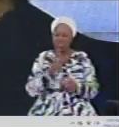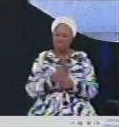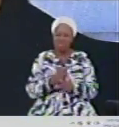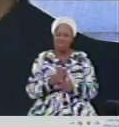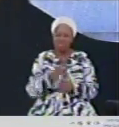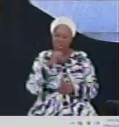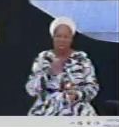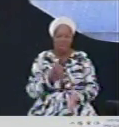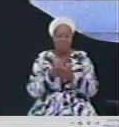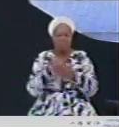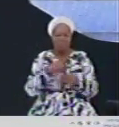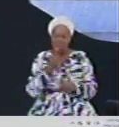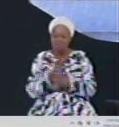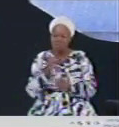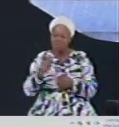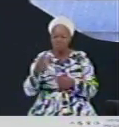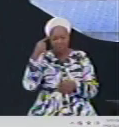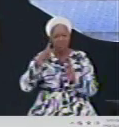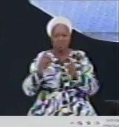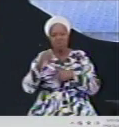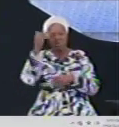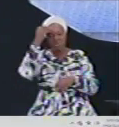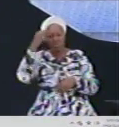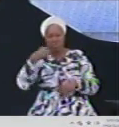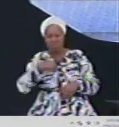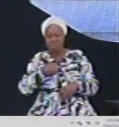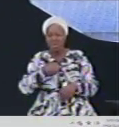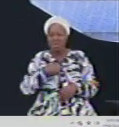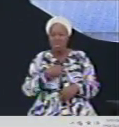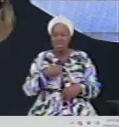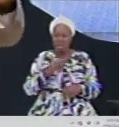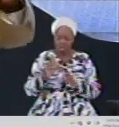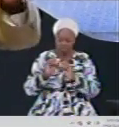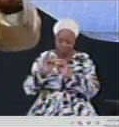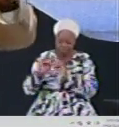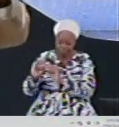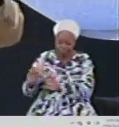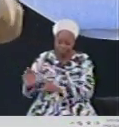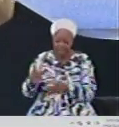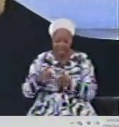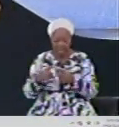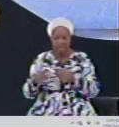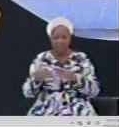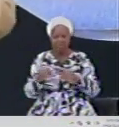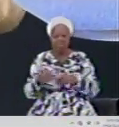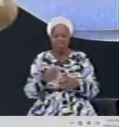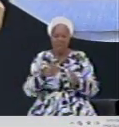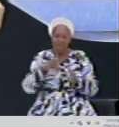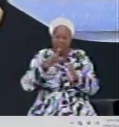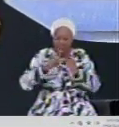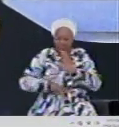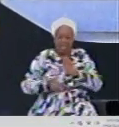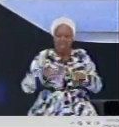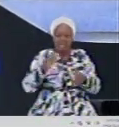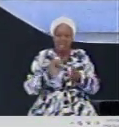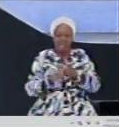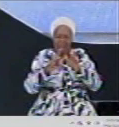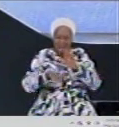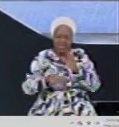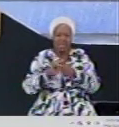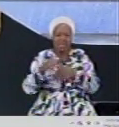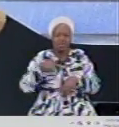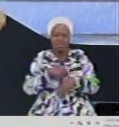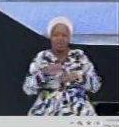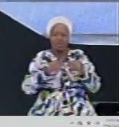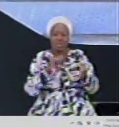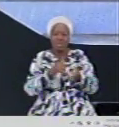just wanting recognition, I drop them. I do less. The less that you do